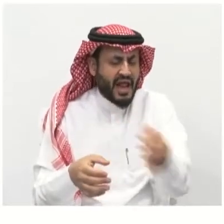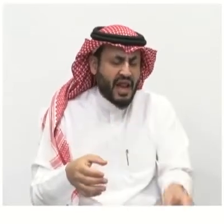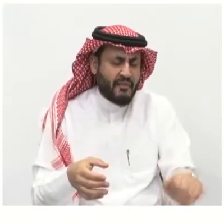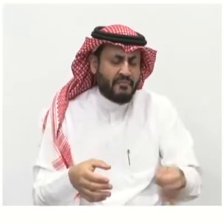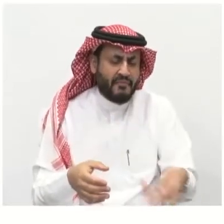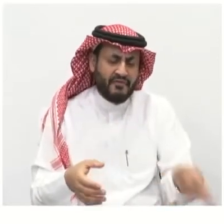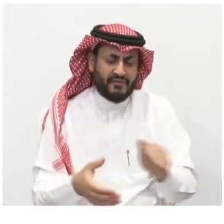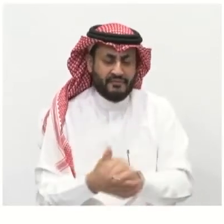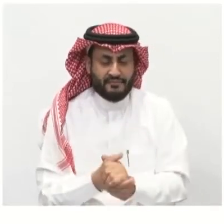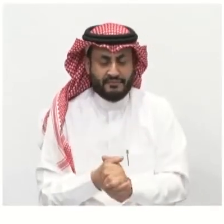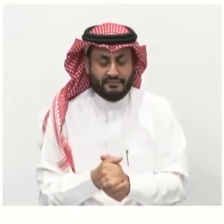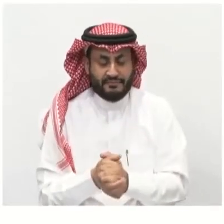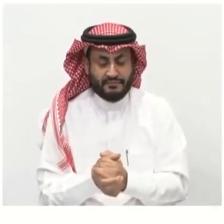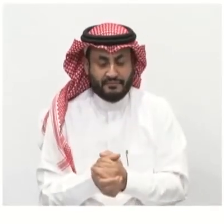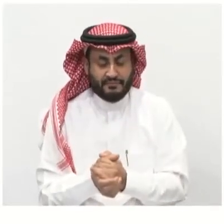get lost.